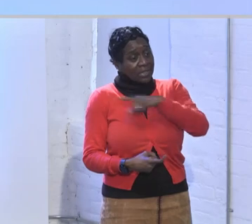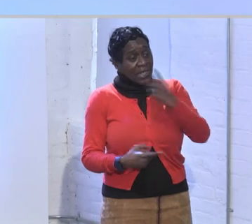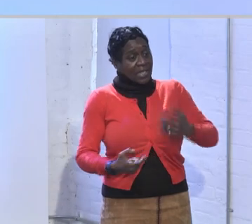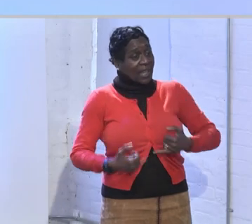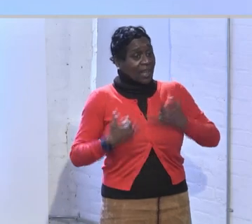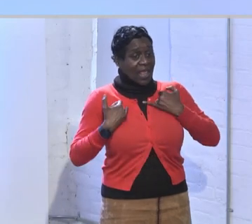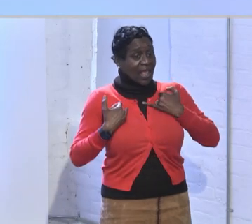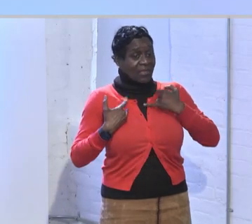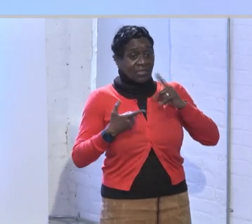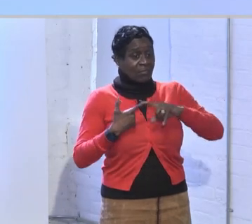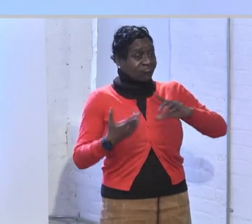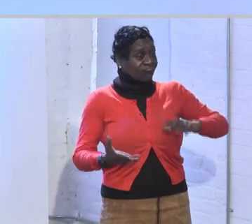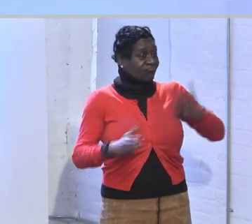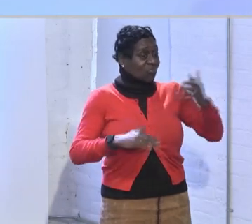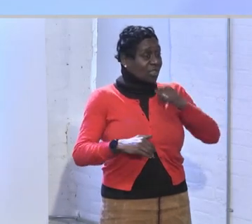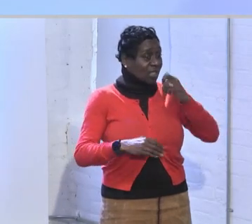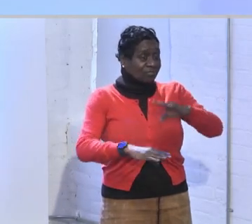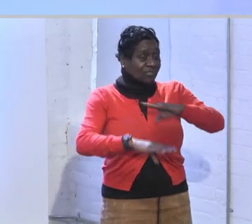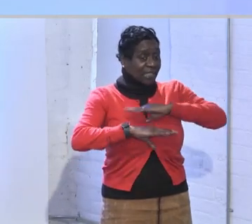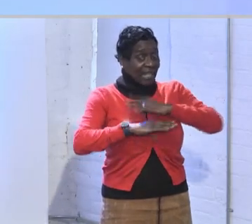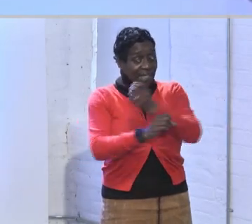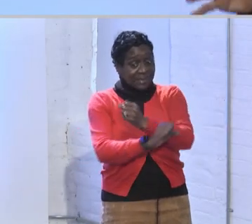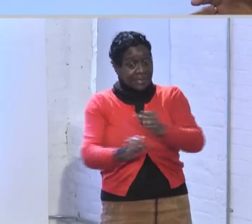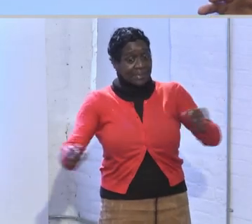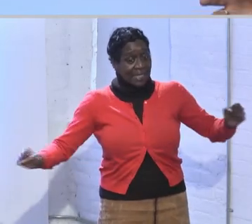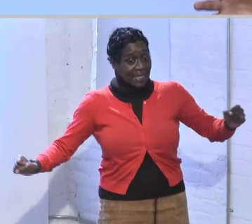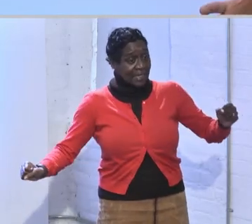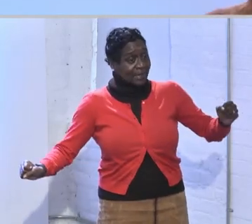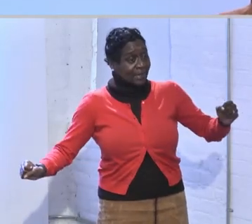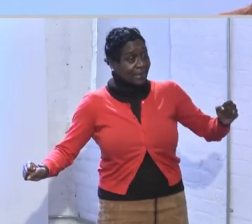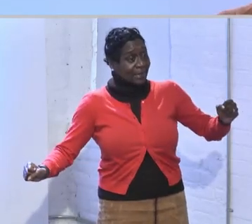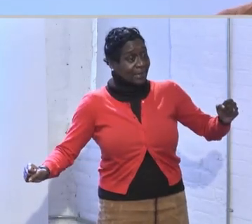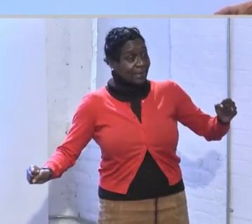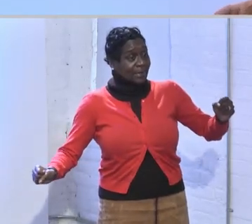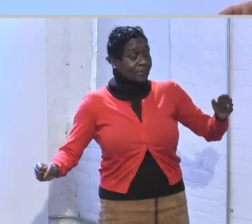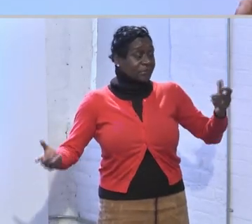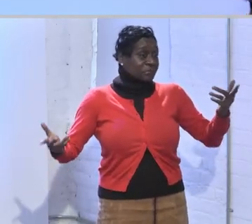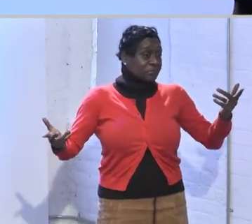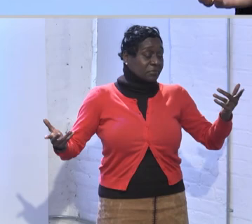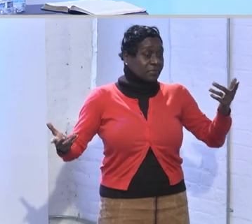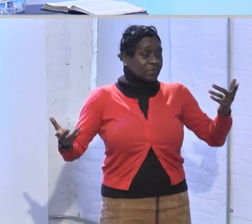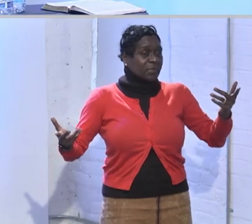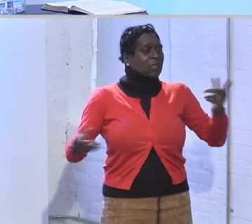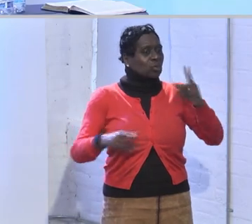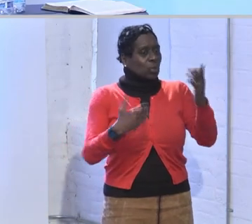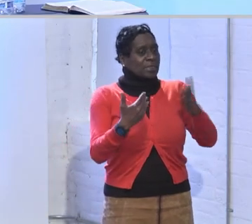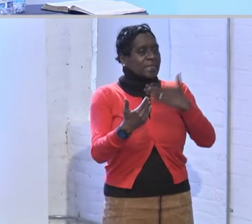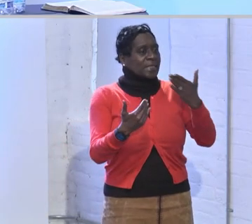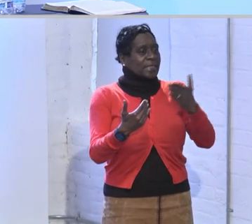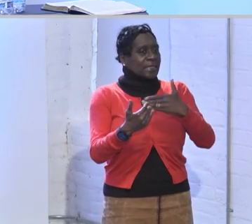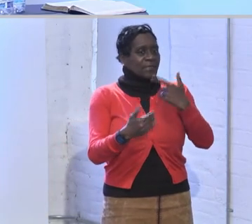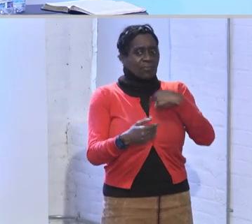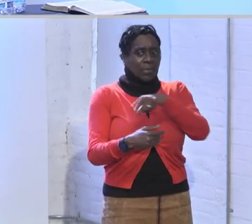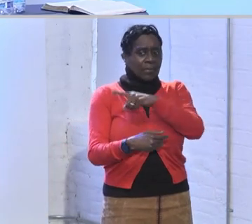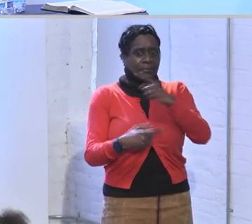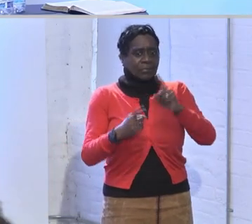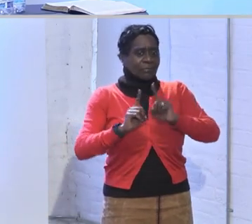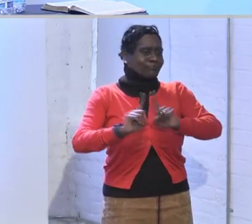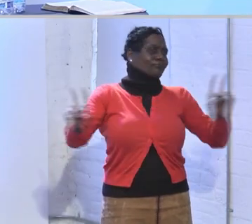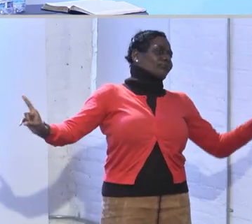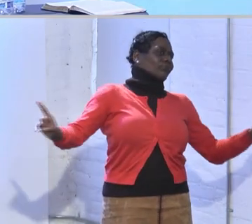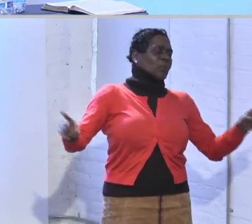that didn't bring them satisfaction. They got saved and it totally transformed their life. And so it was easy for them to love God. I mean, they're